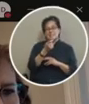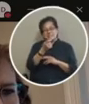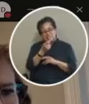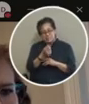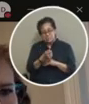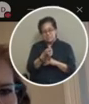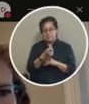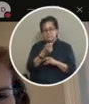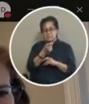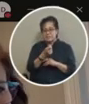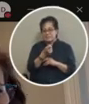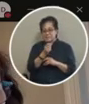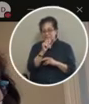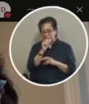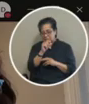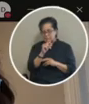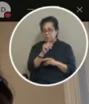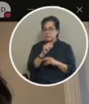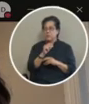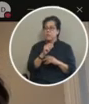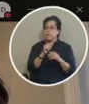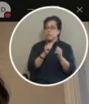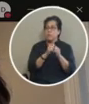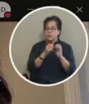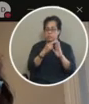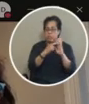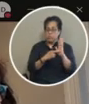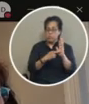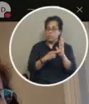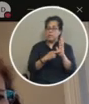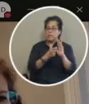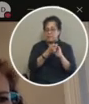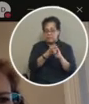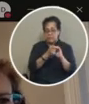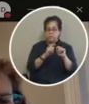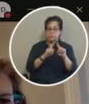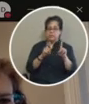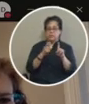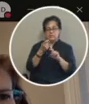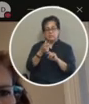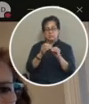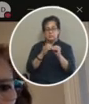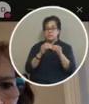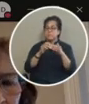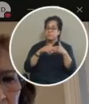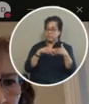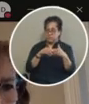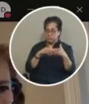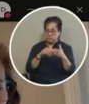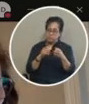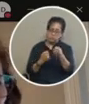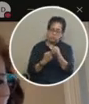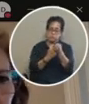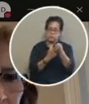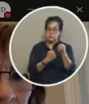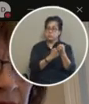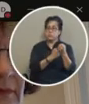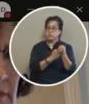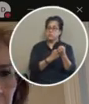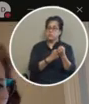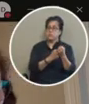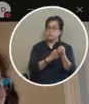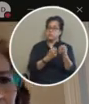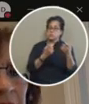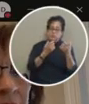bit granular and arcane in terms of the regulation, but it gives us a lot more flexibility to support those folks. But we're just